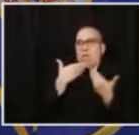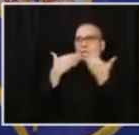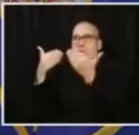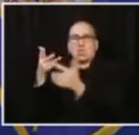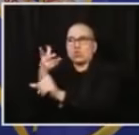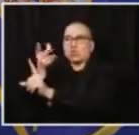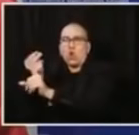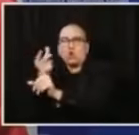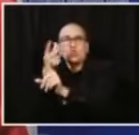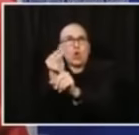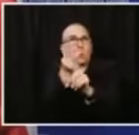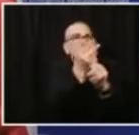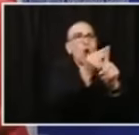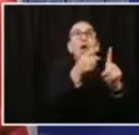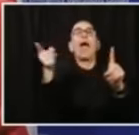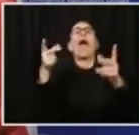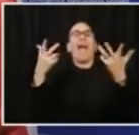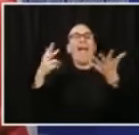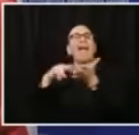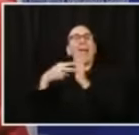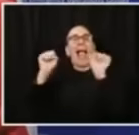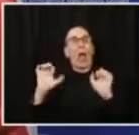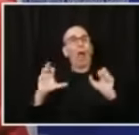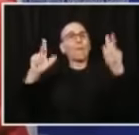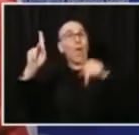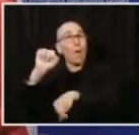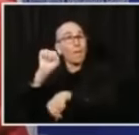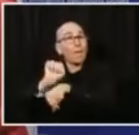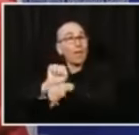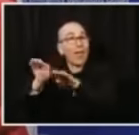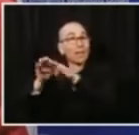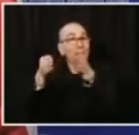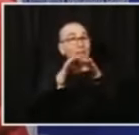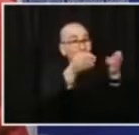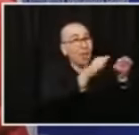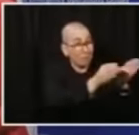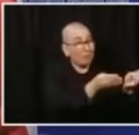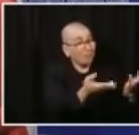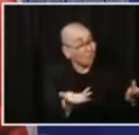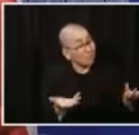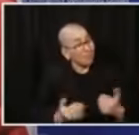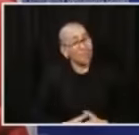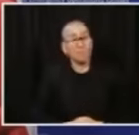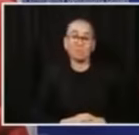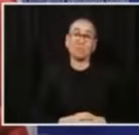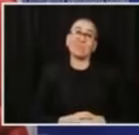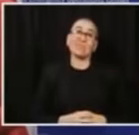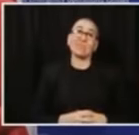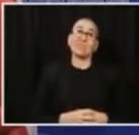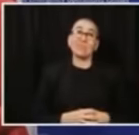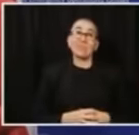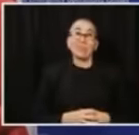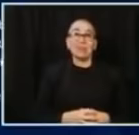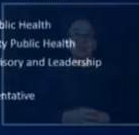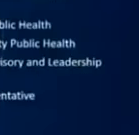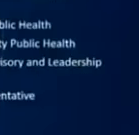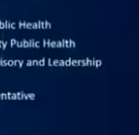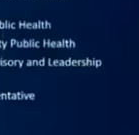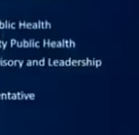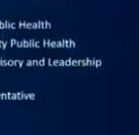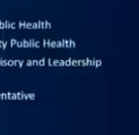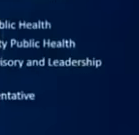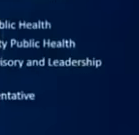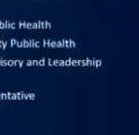When we looked at having to sub-prioritize, this was not something that we wanted to do alone at the department. And so